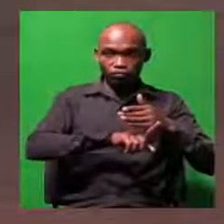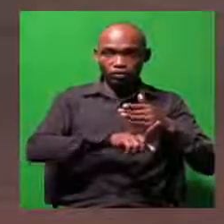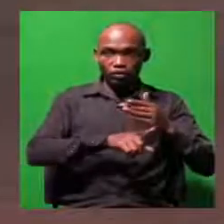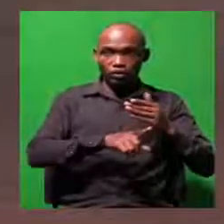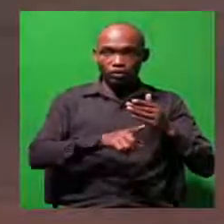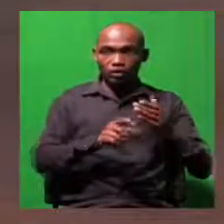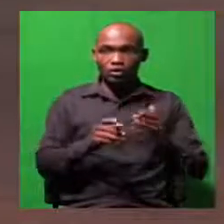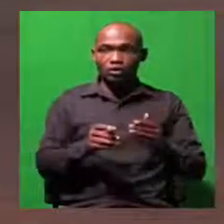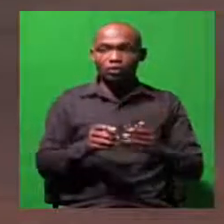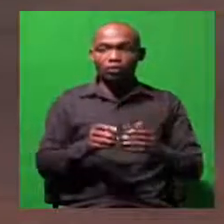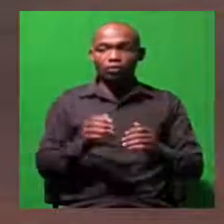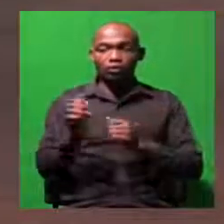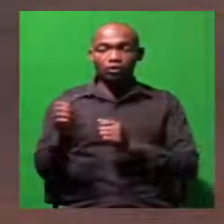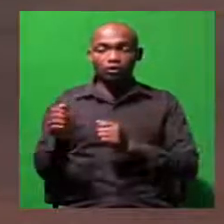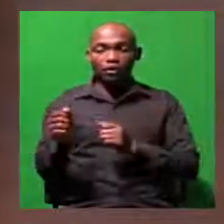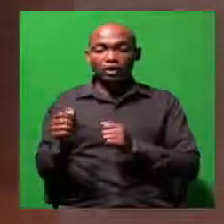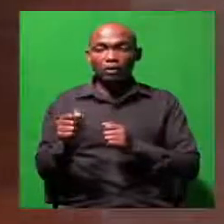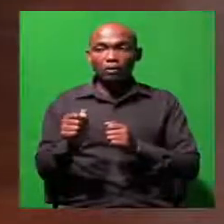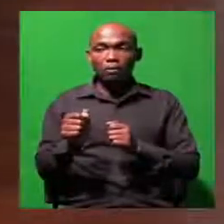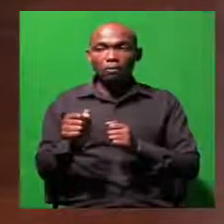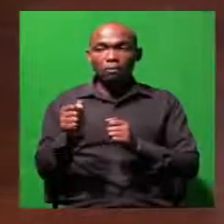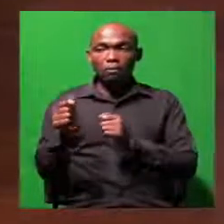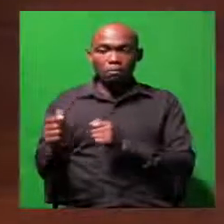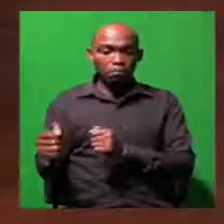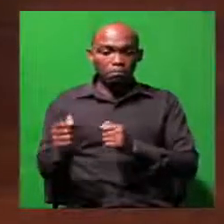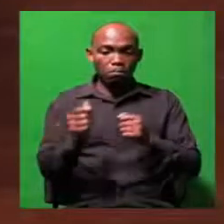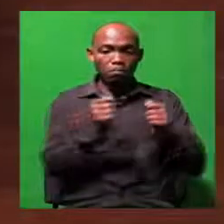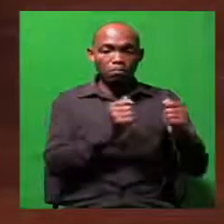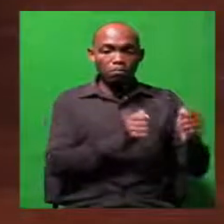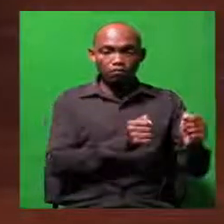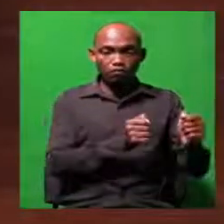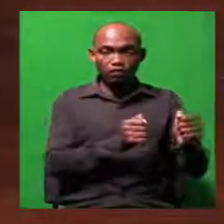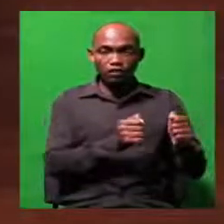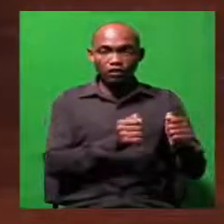observe? The water is just